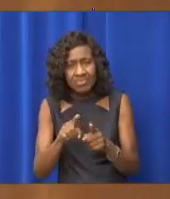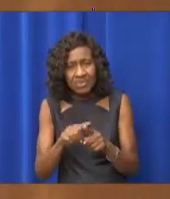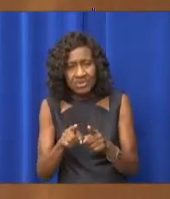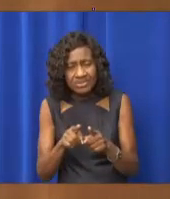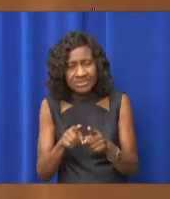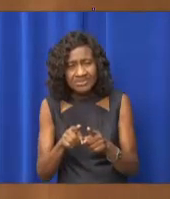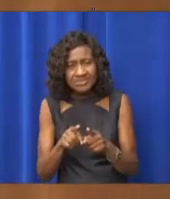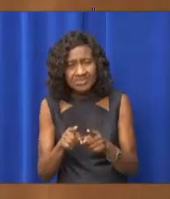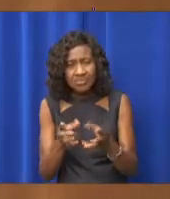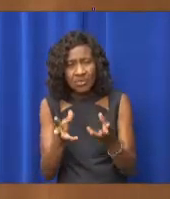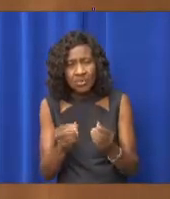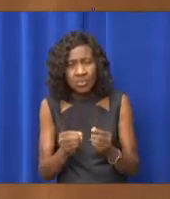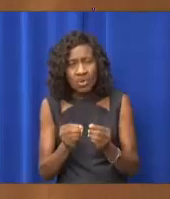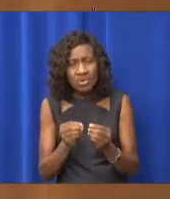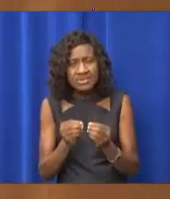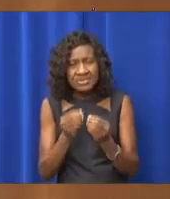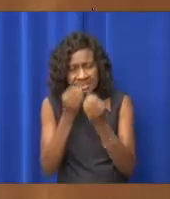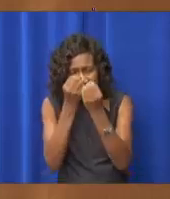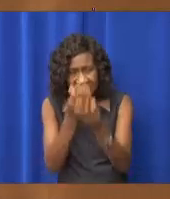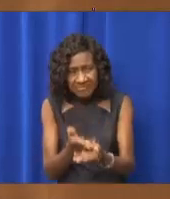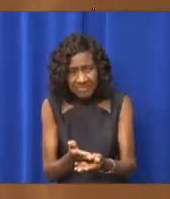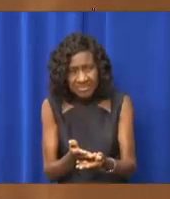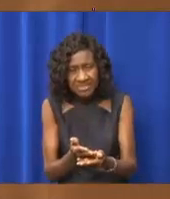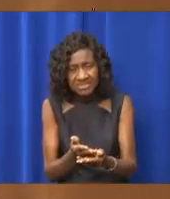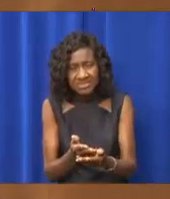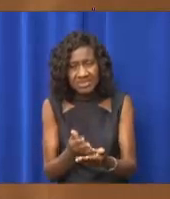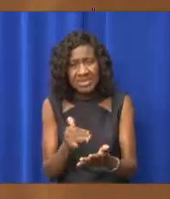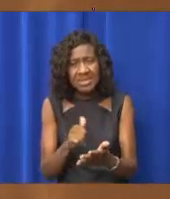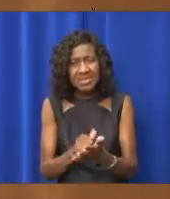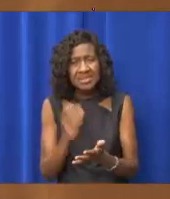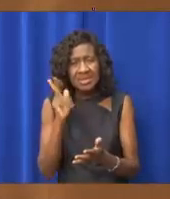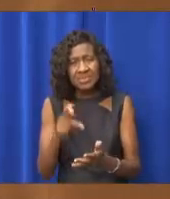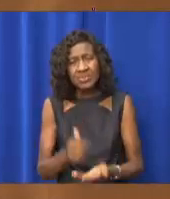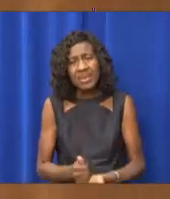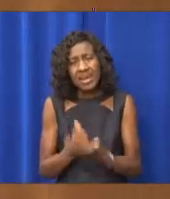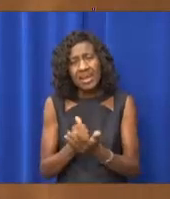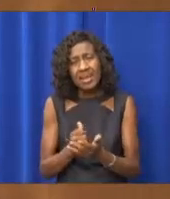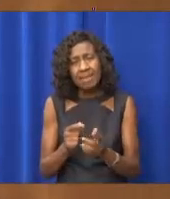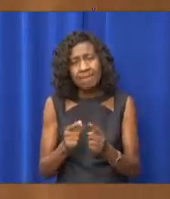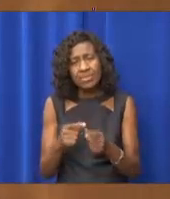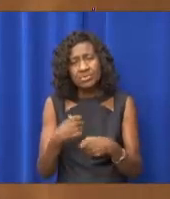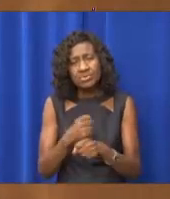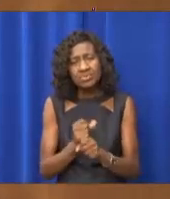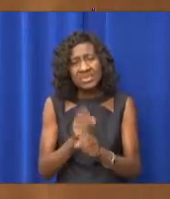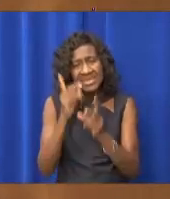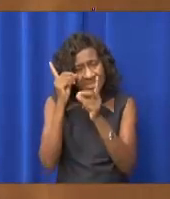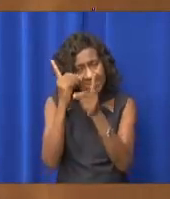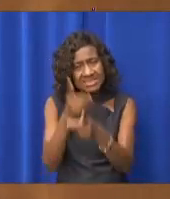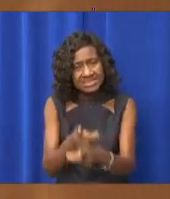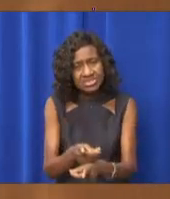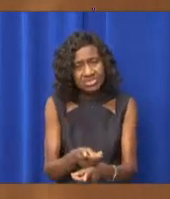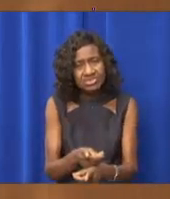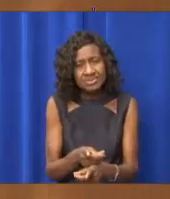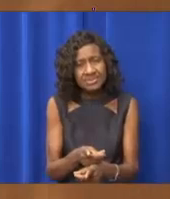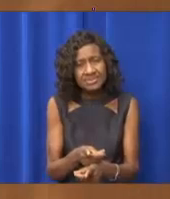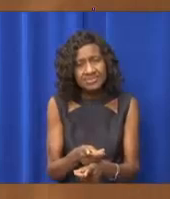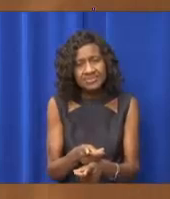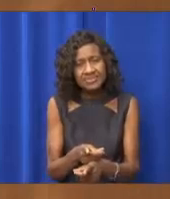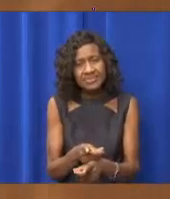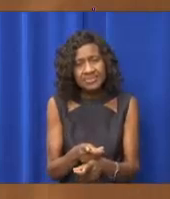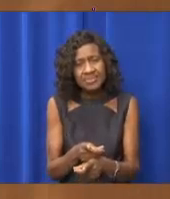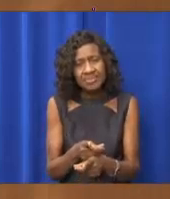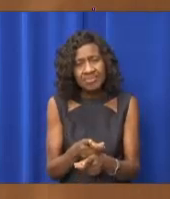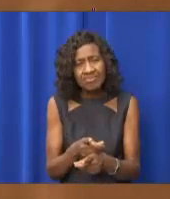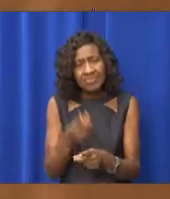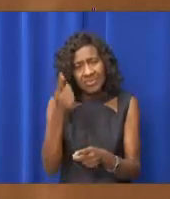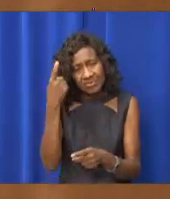change policy, and that is the information that we are trying to generate in order to assist the Cabinet and the government to make decisions for